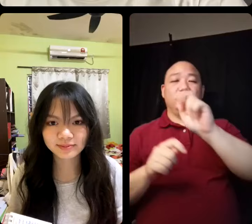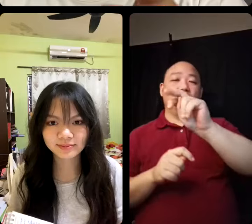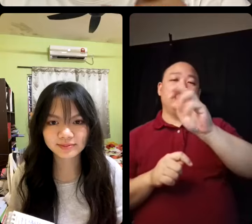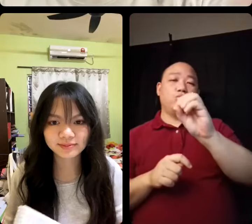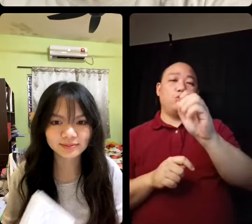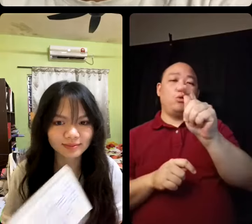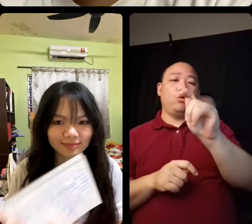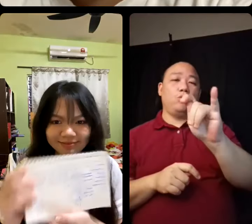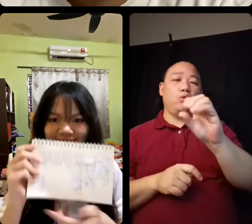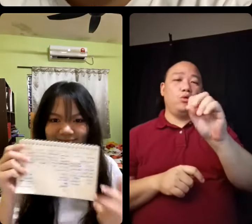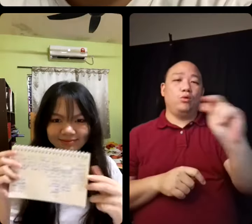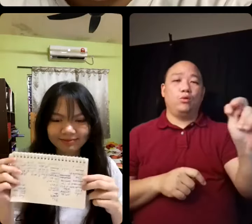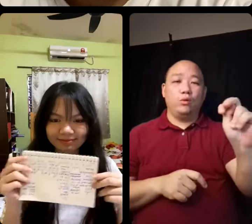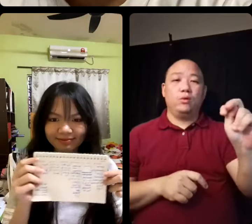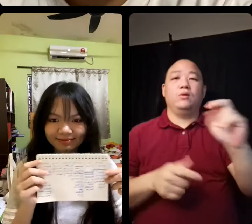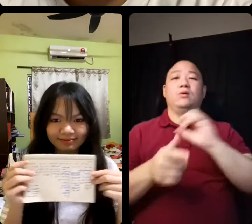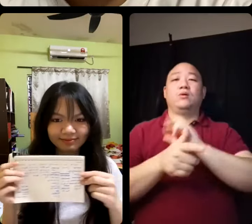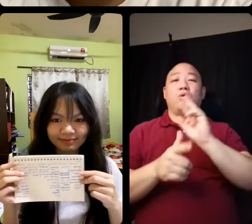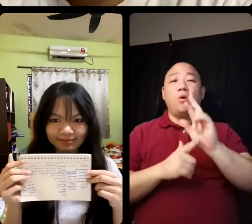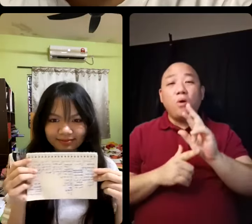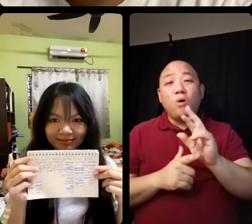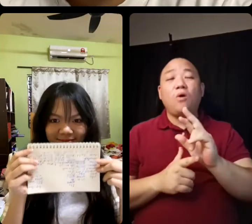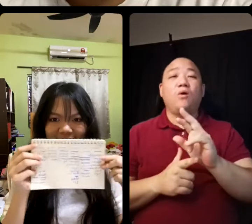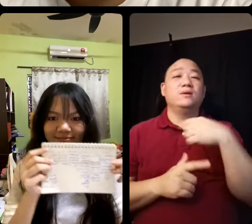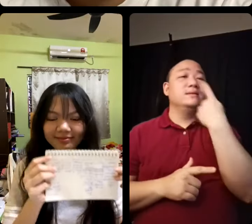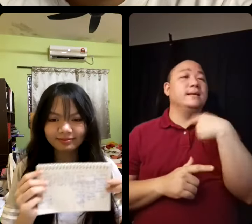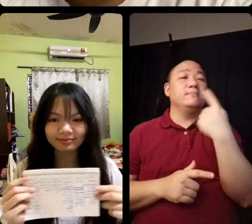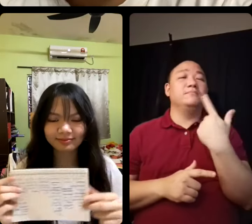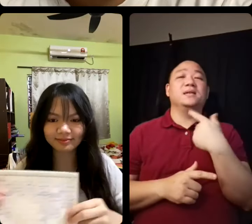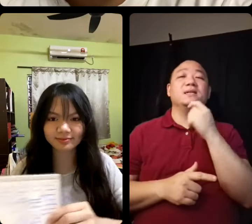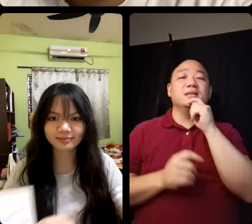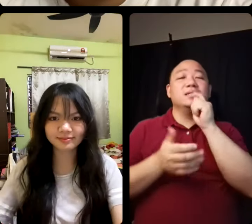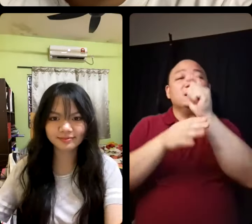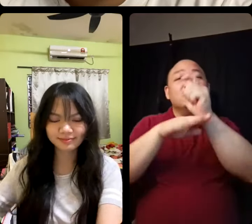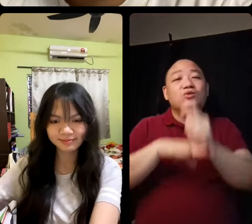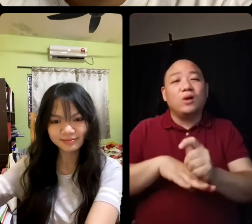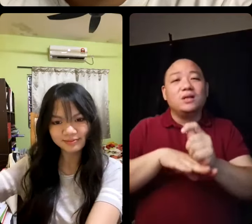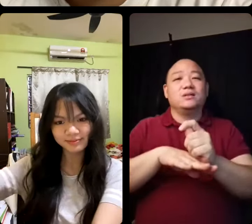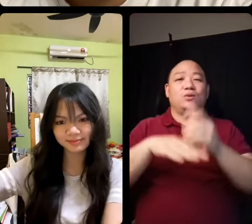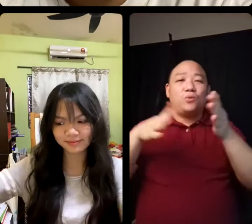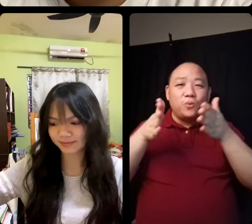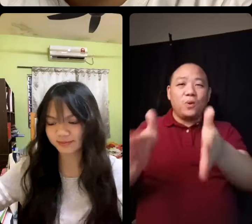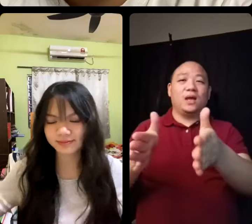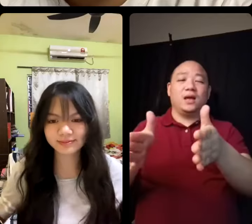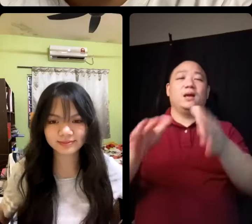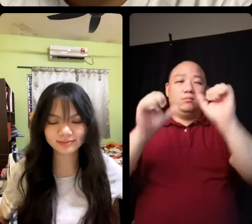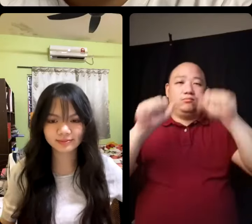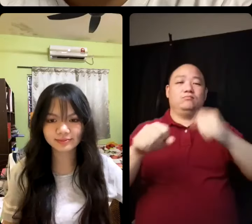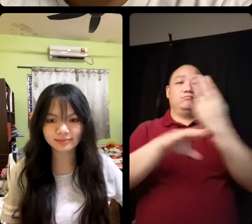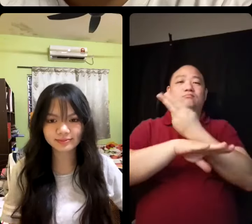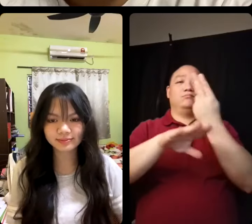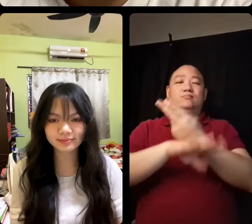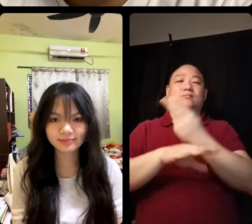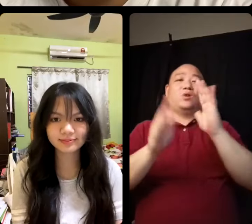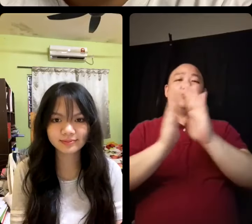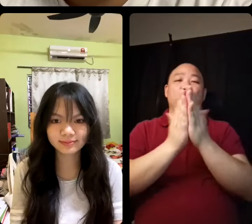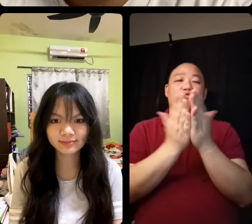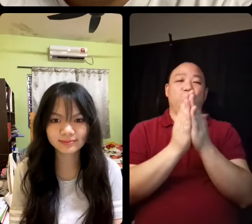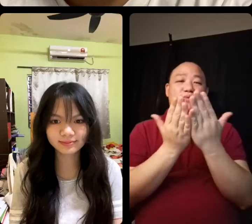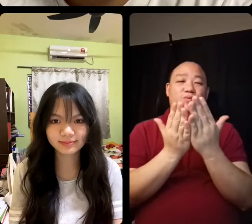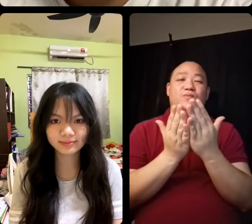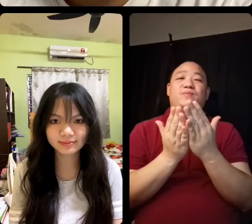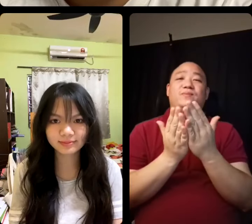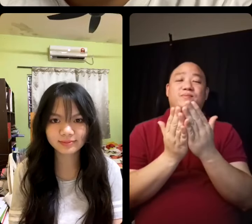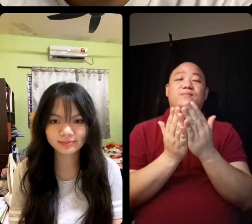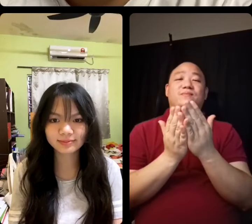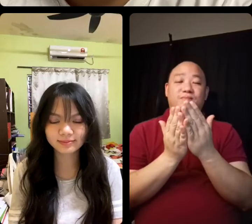notebook sometimes is the easiest way. Okay? So, yes. And I can see a lot of thumbs up in the chat as well. I know that you guys are following it. So, that's